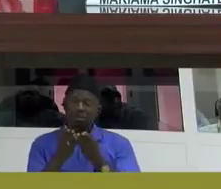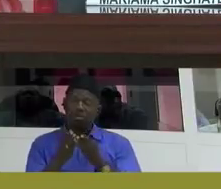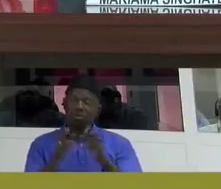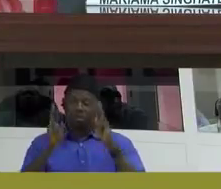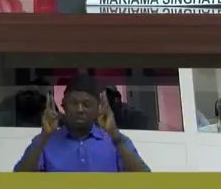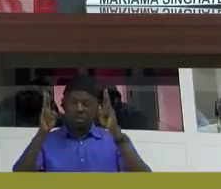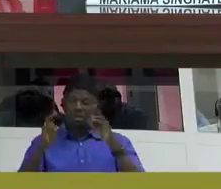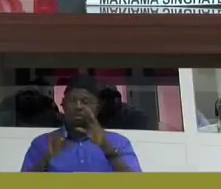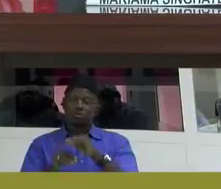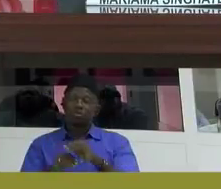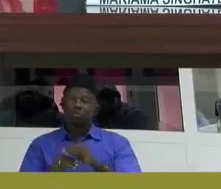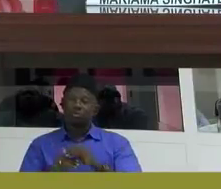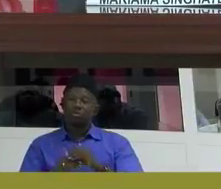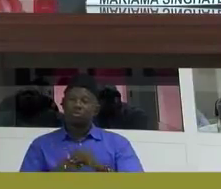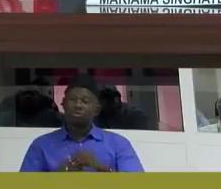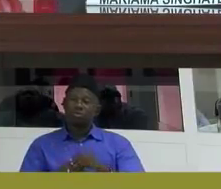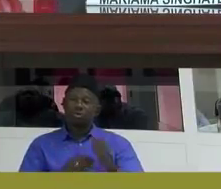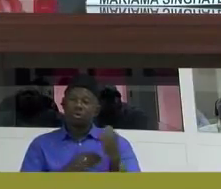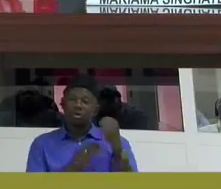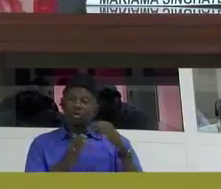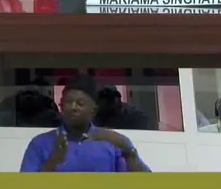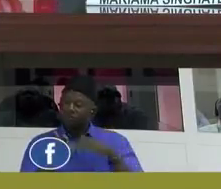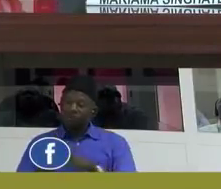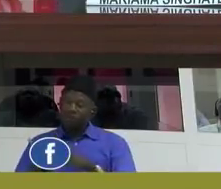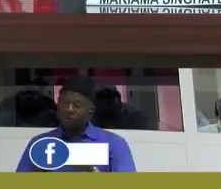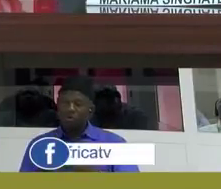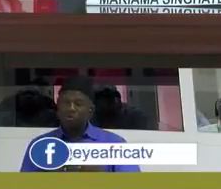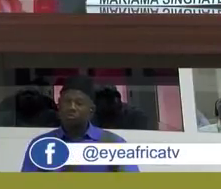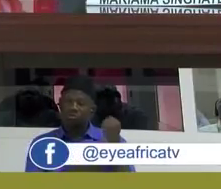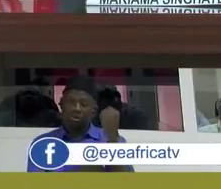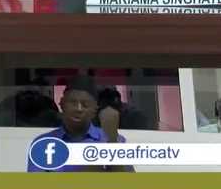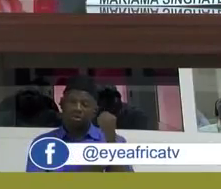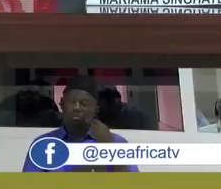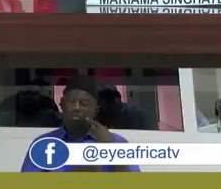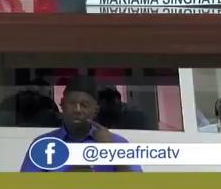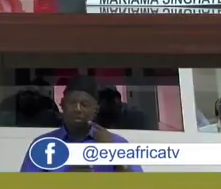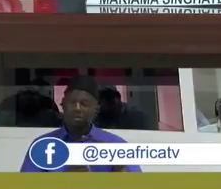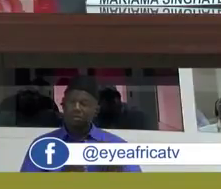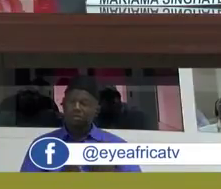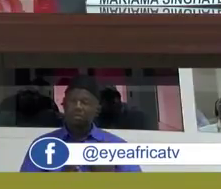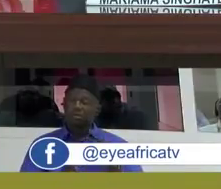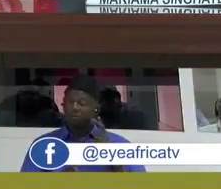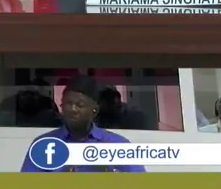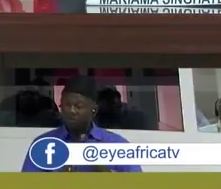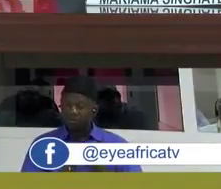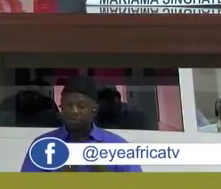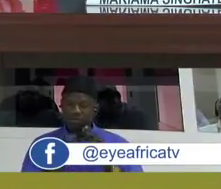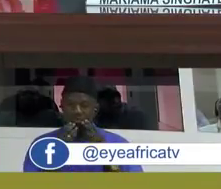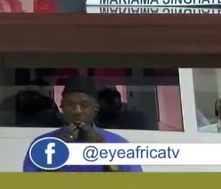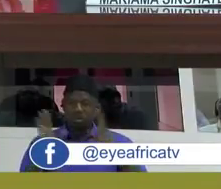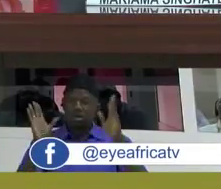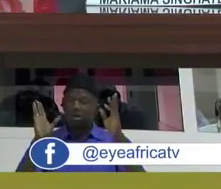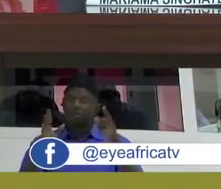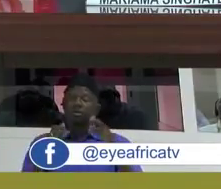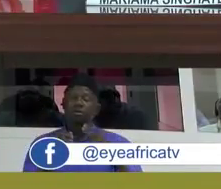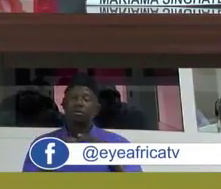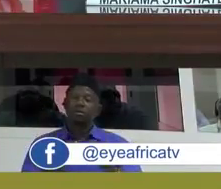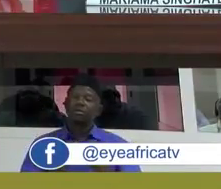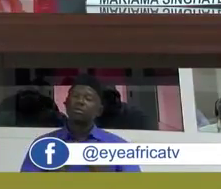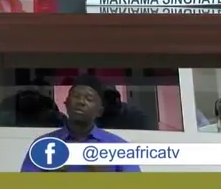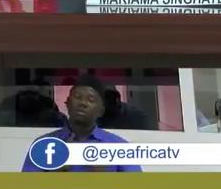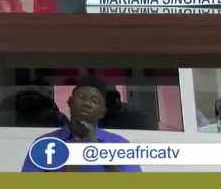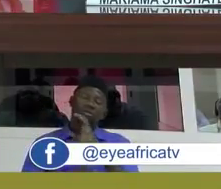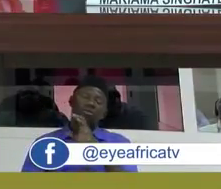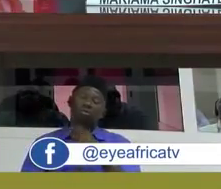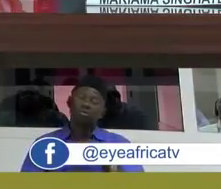dictatorial power by suddenly, out of the blue, proclaiming the country to be